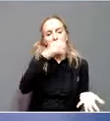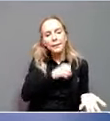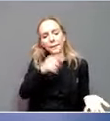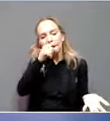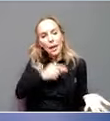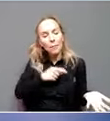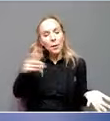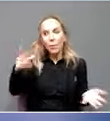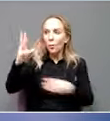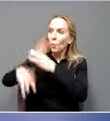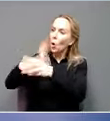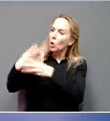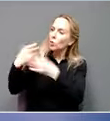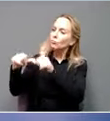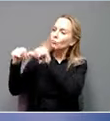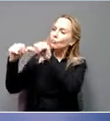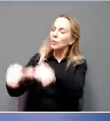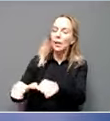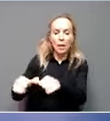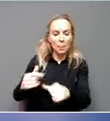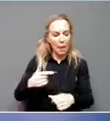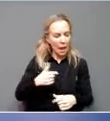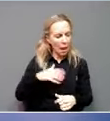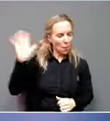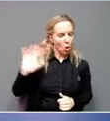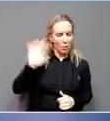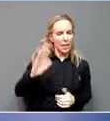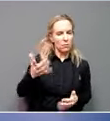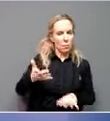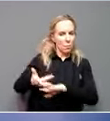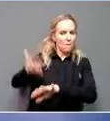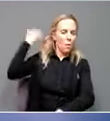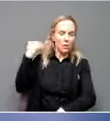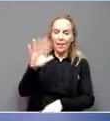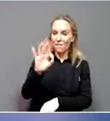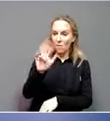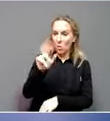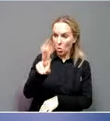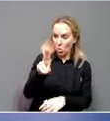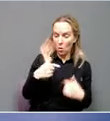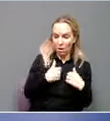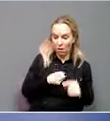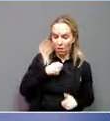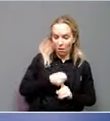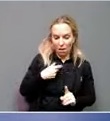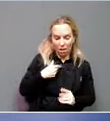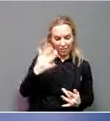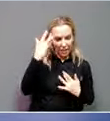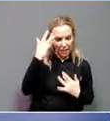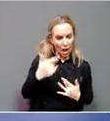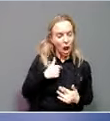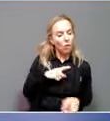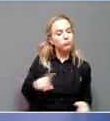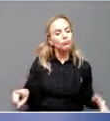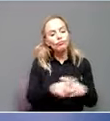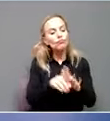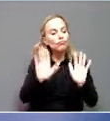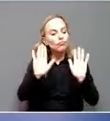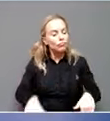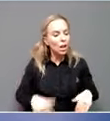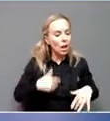on, and I didn't pass what was, I think, the flu at the time to anybody else. And I wouldn't want them to have what I had that day. All